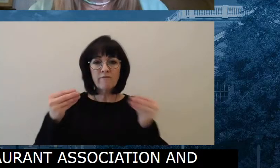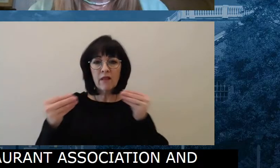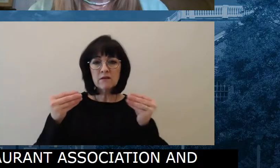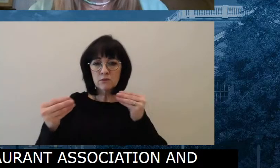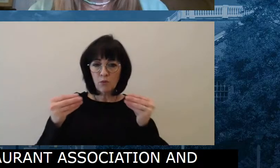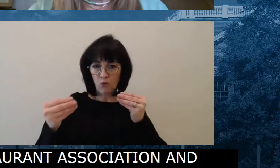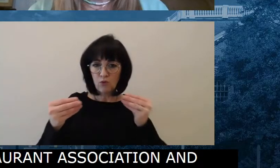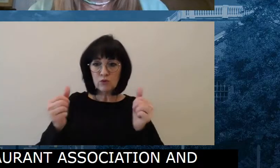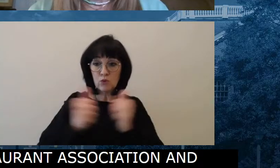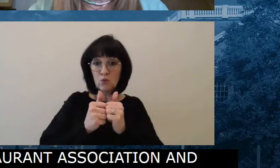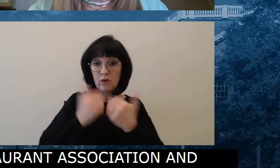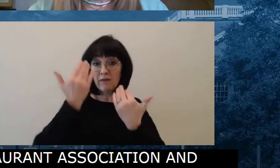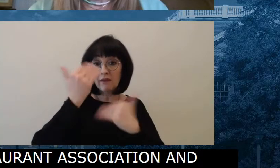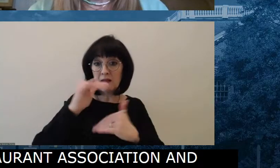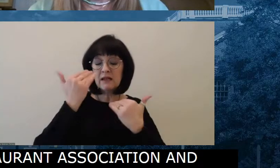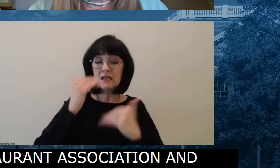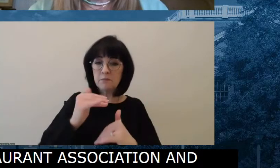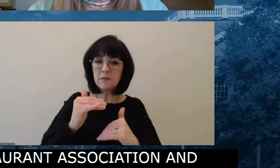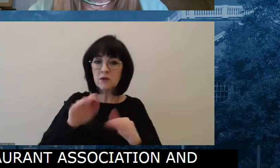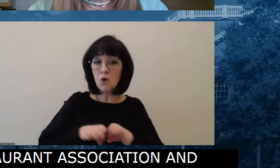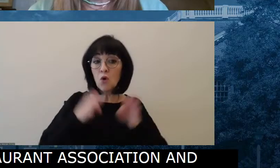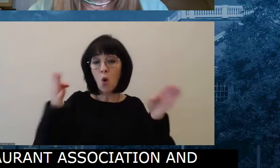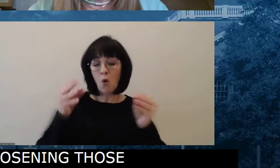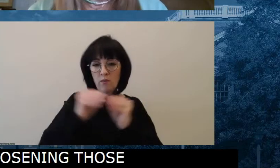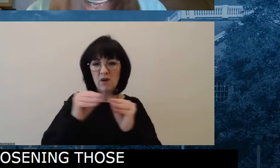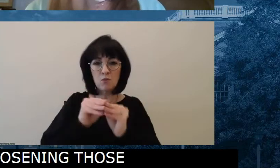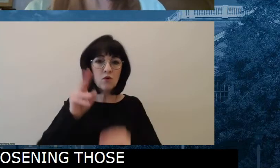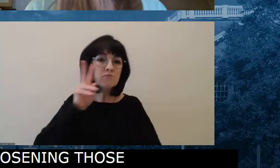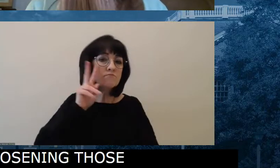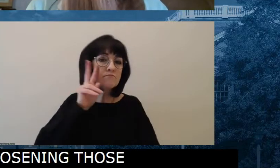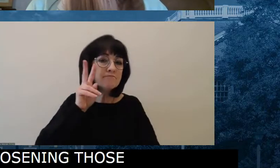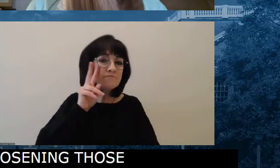us. Thank you.